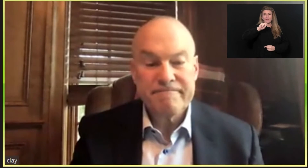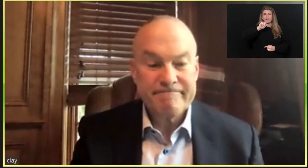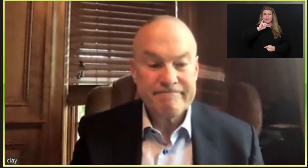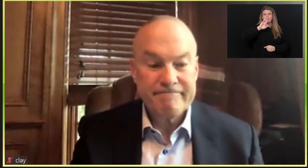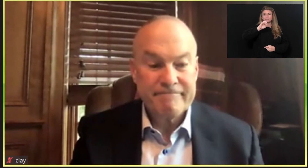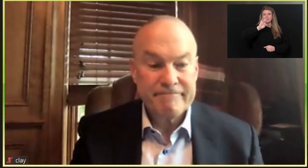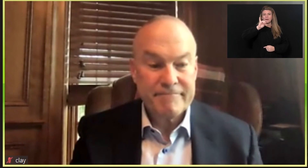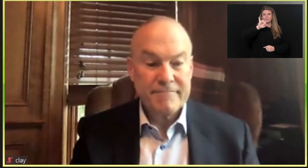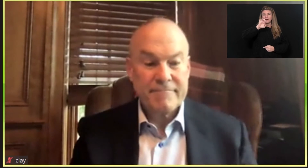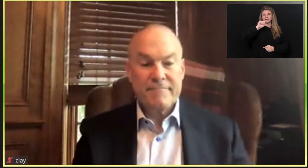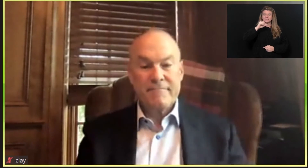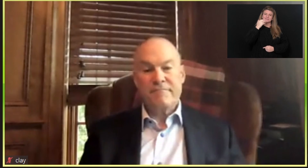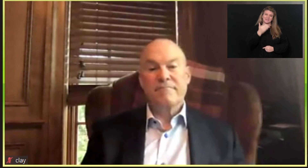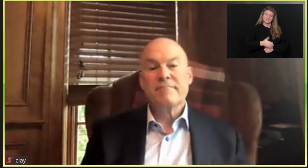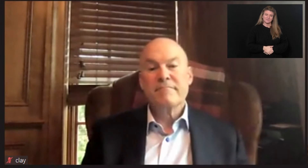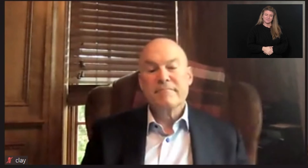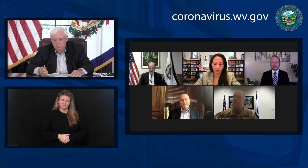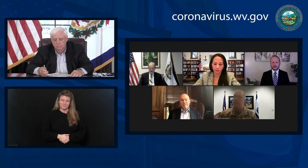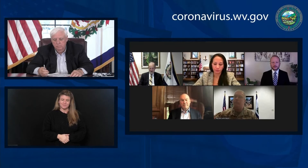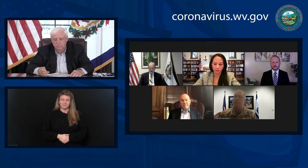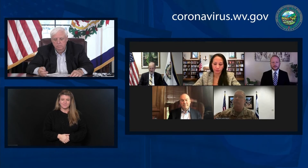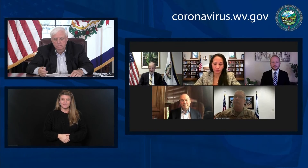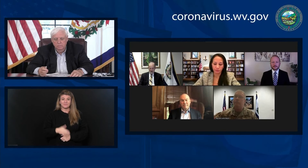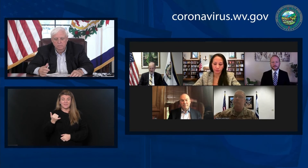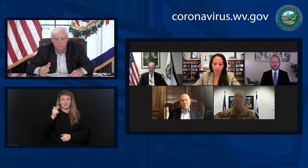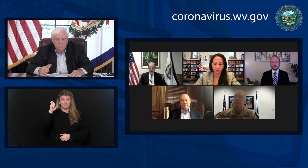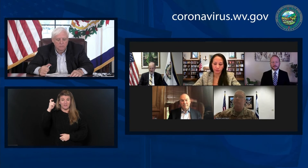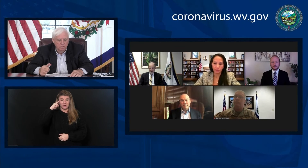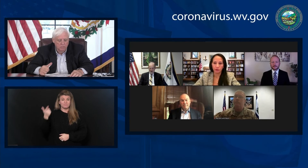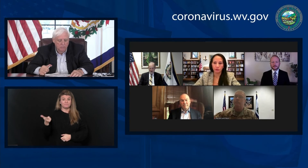you. All right, thanks, Phil. Governor, back to you.